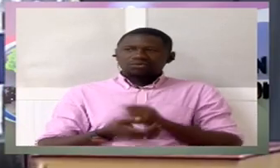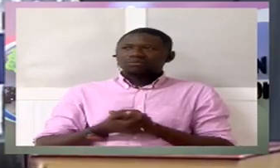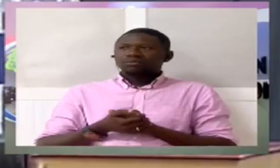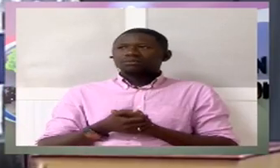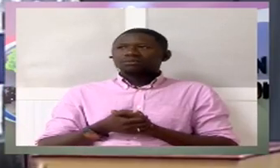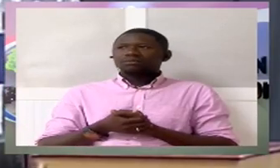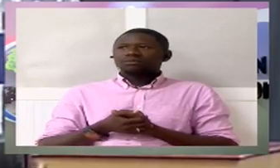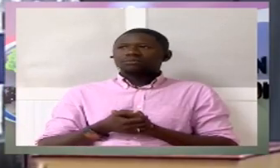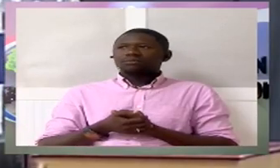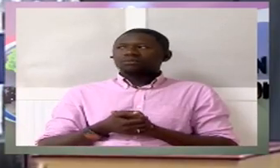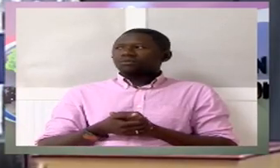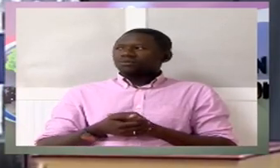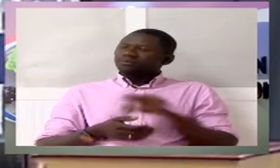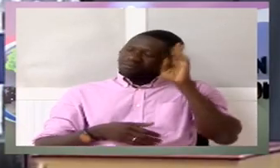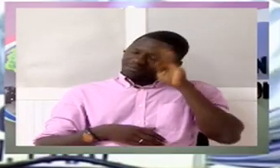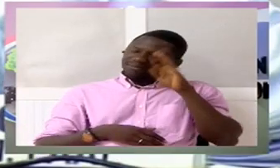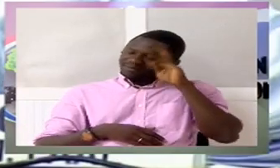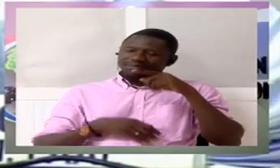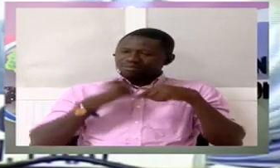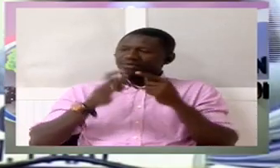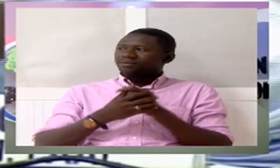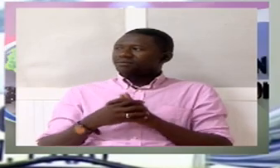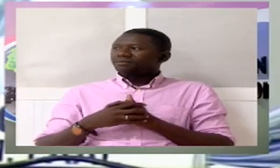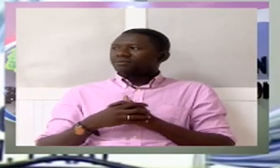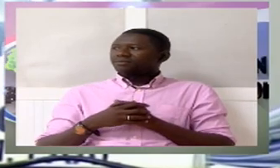Excuse me on that.